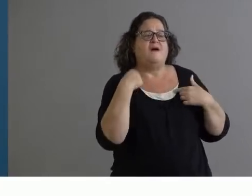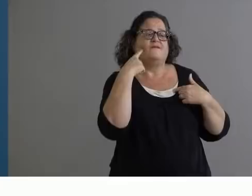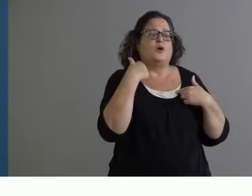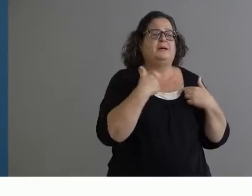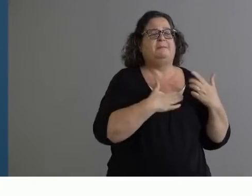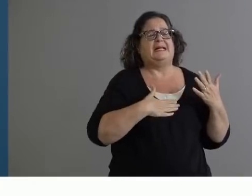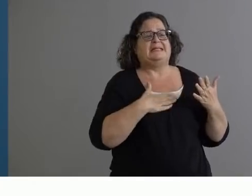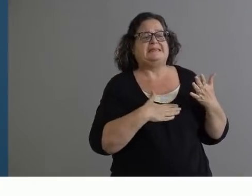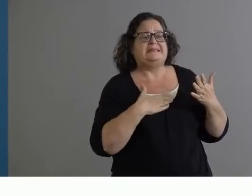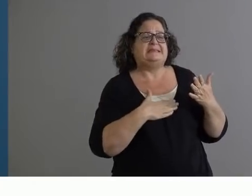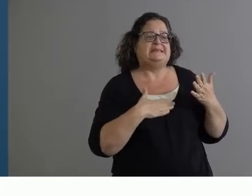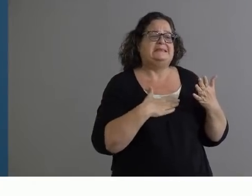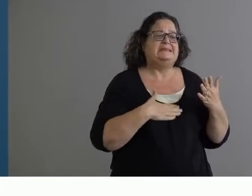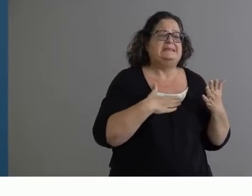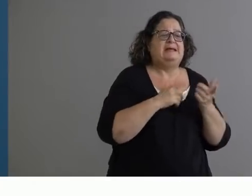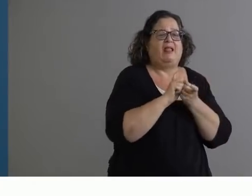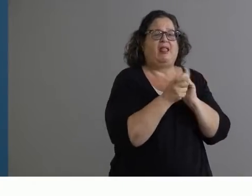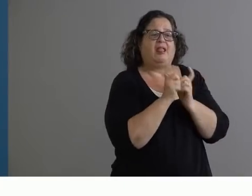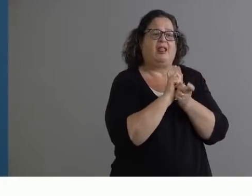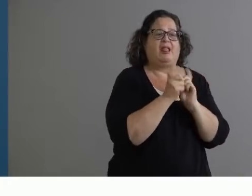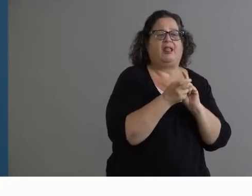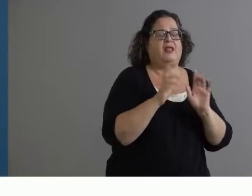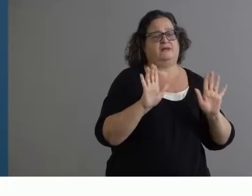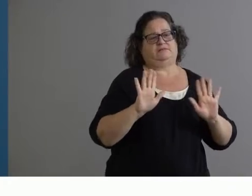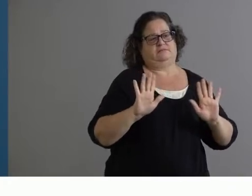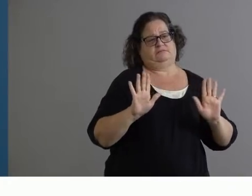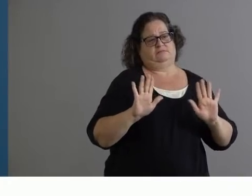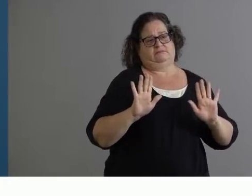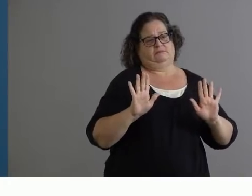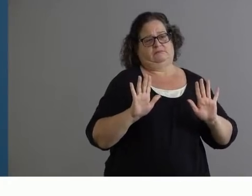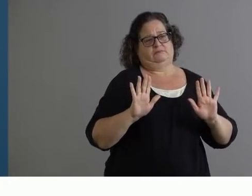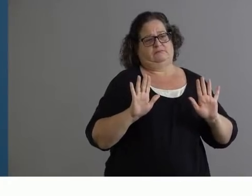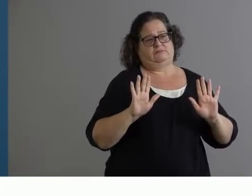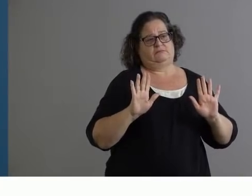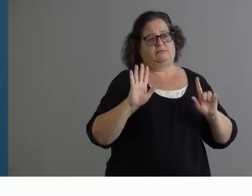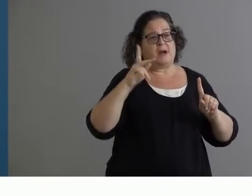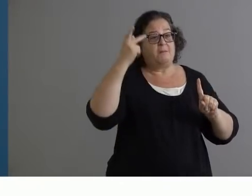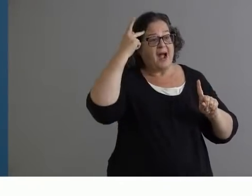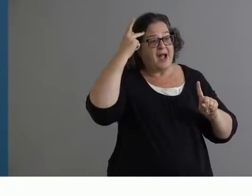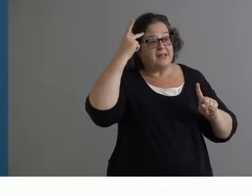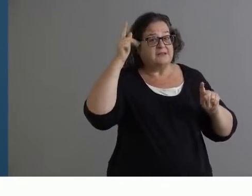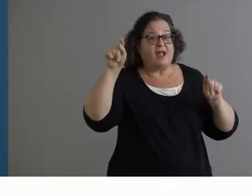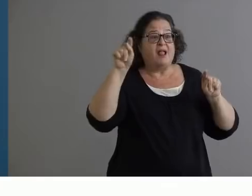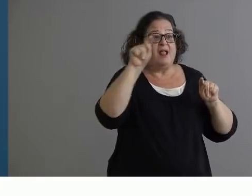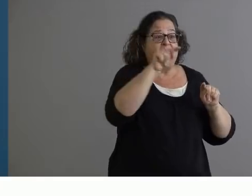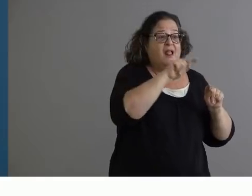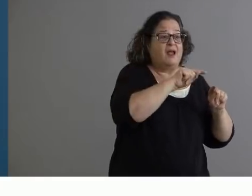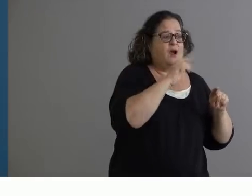be influenced by politics in any way.